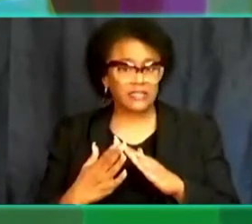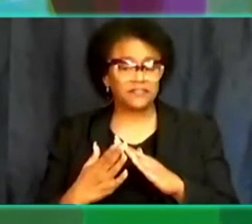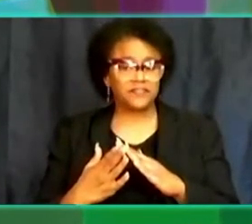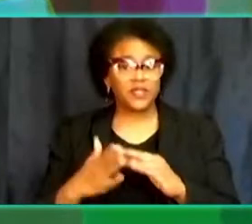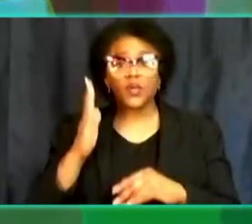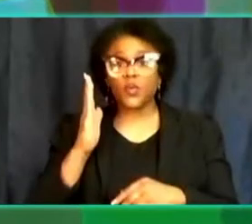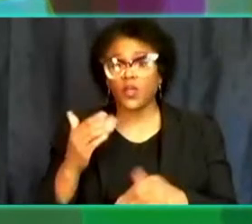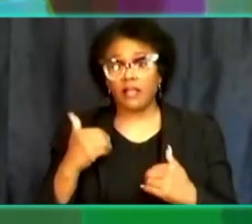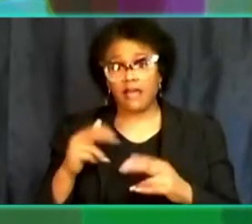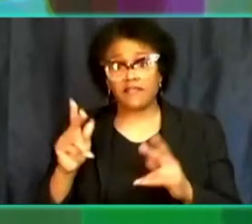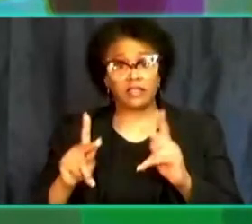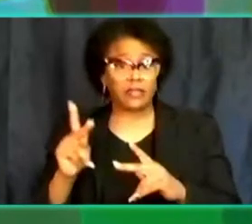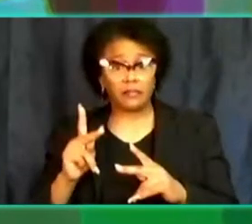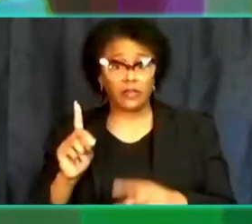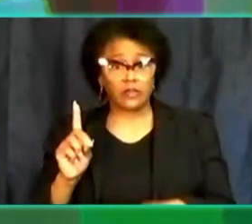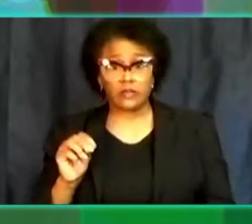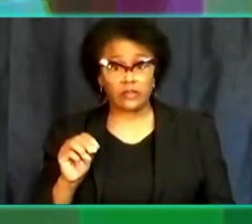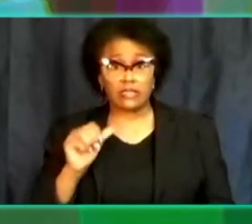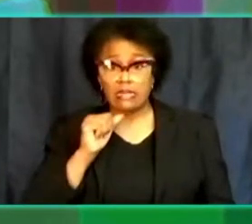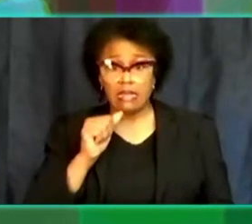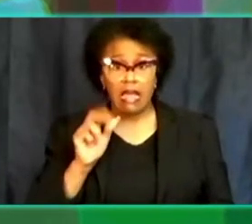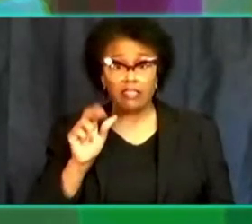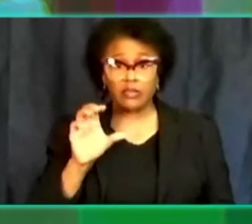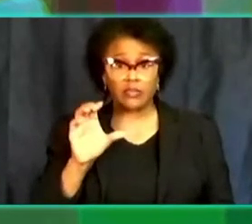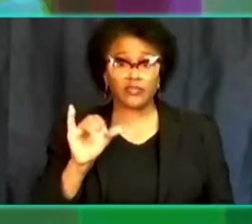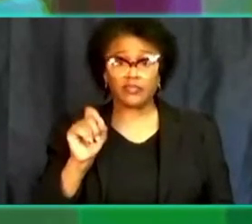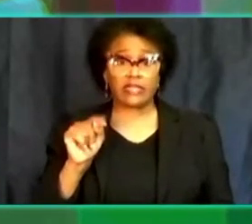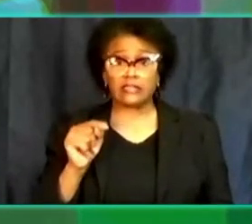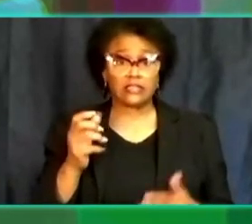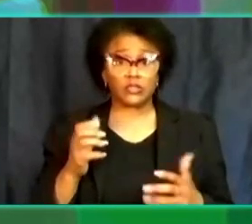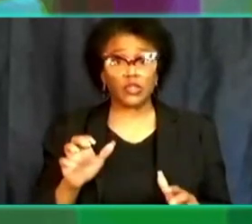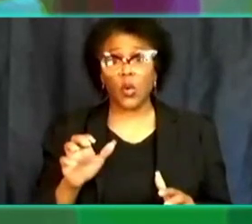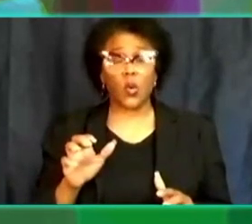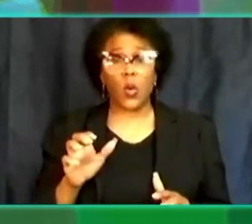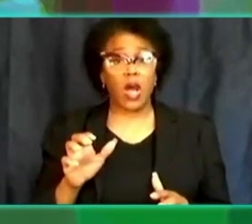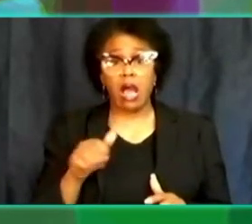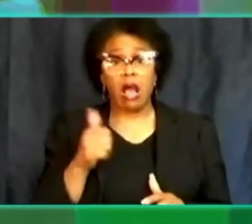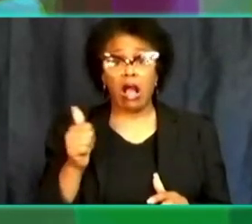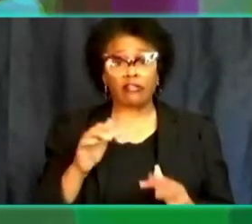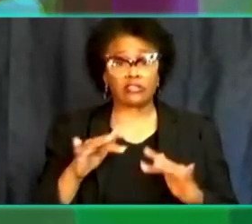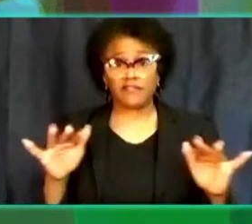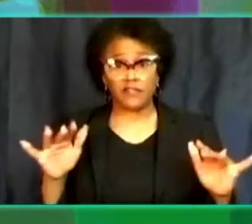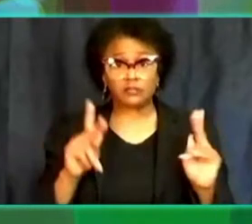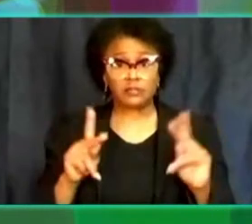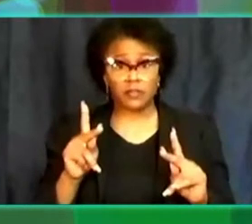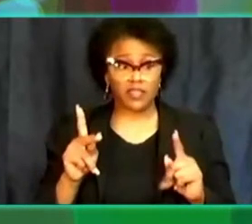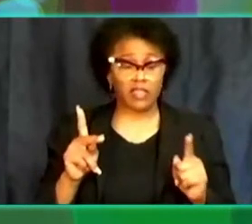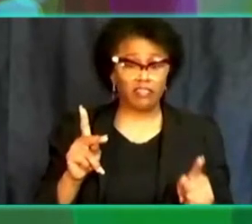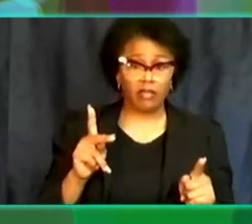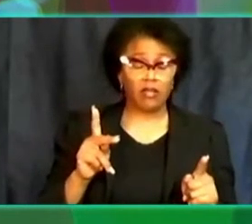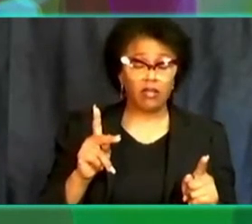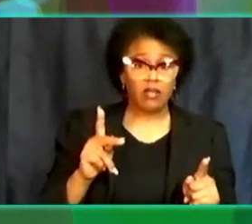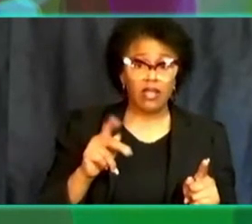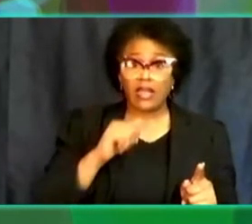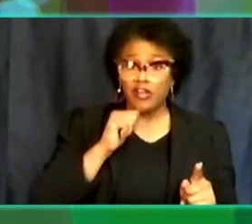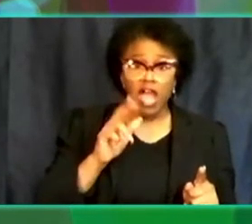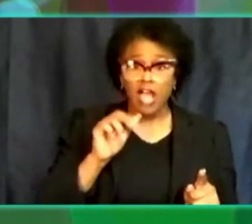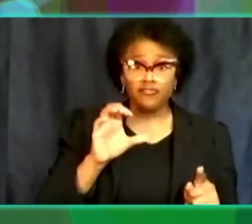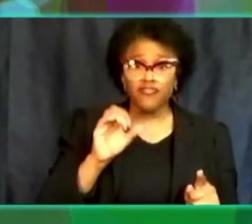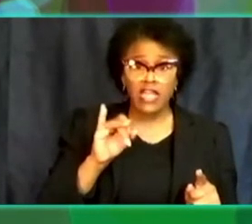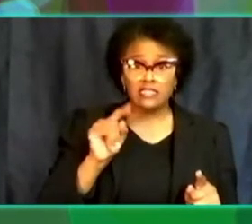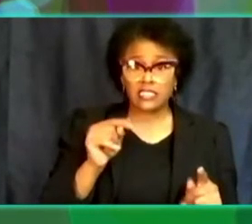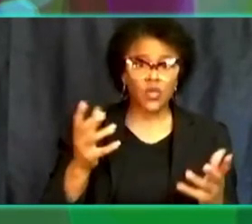people who do not, the racists who don't want diversity, and then you will have the people who are not racist who do. And so that is something that